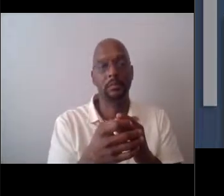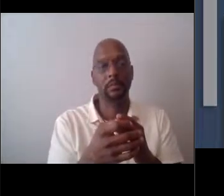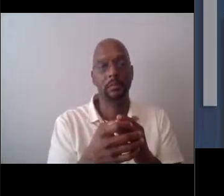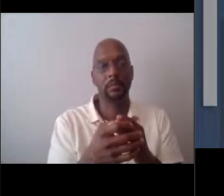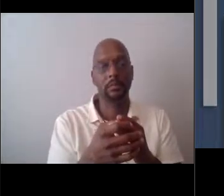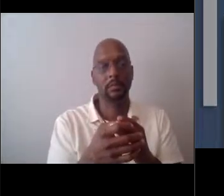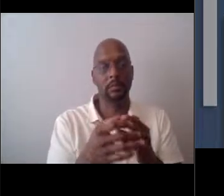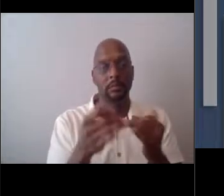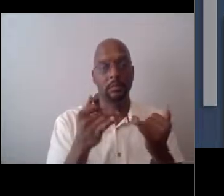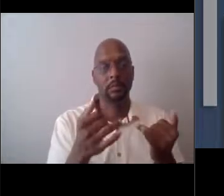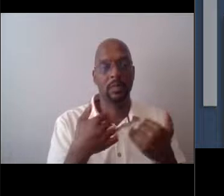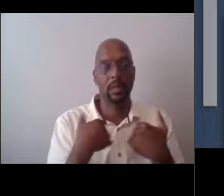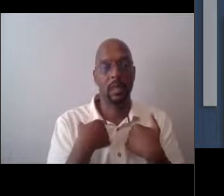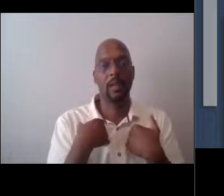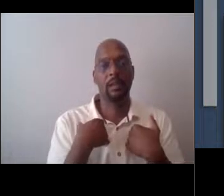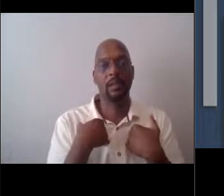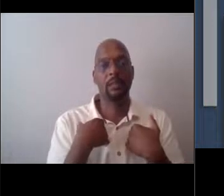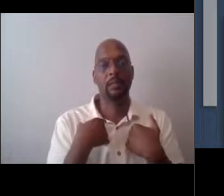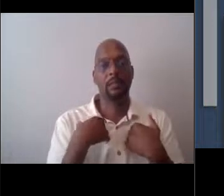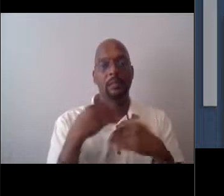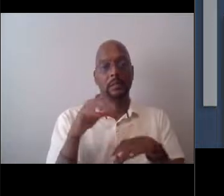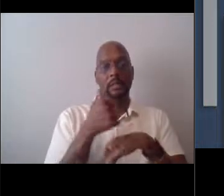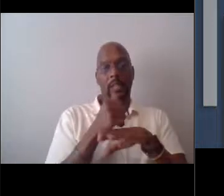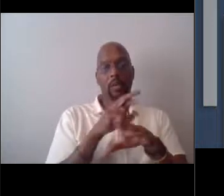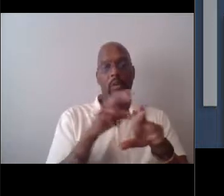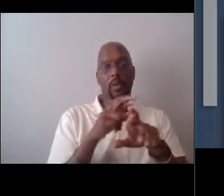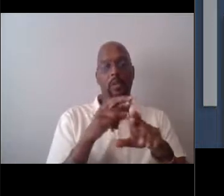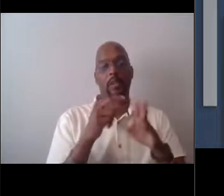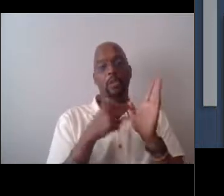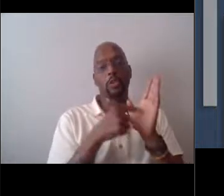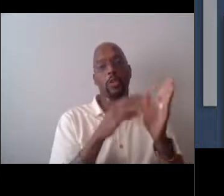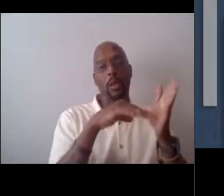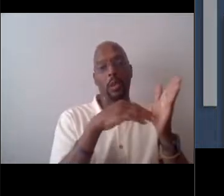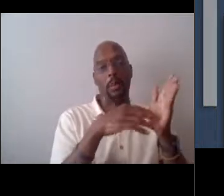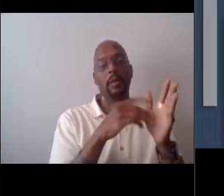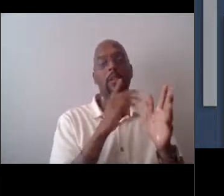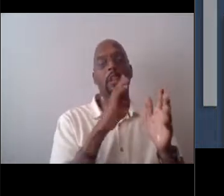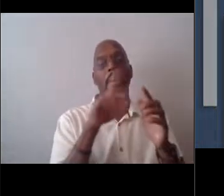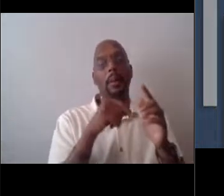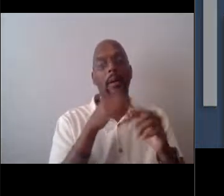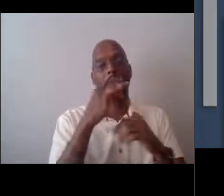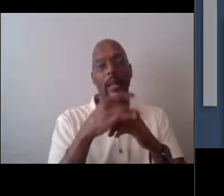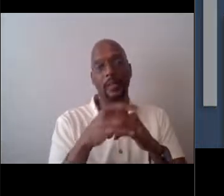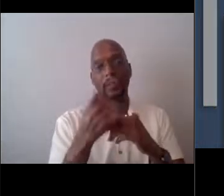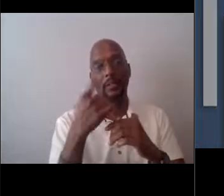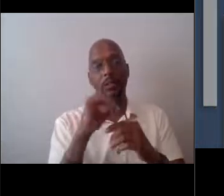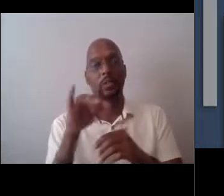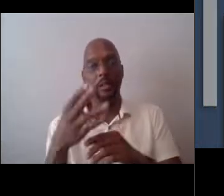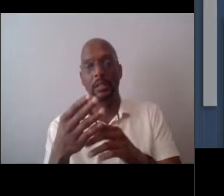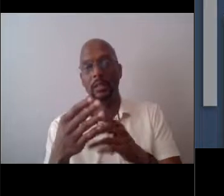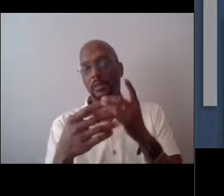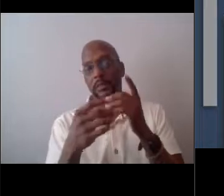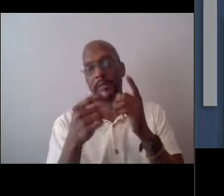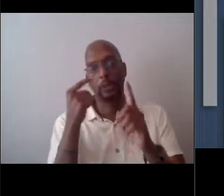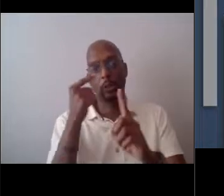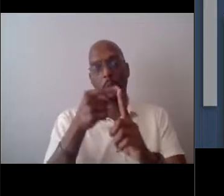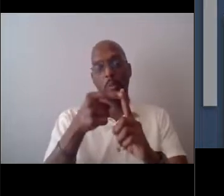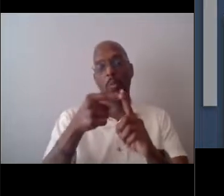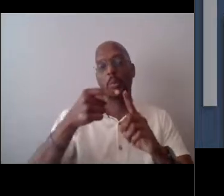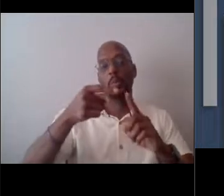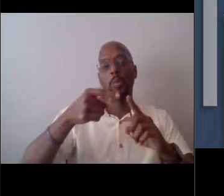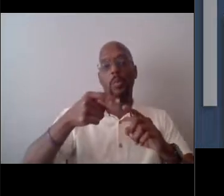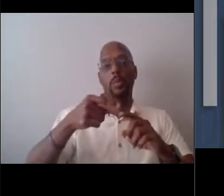the analysis that we do have prepared and what's reflected in the maps is based off of access to job destinations.